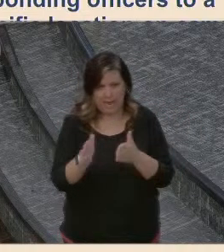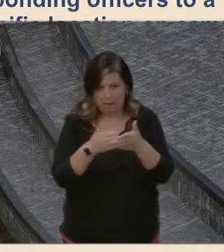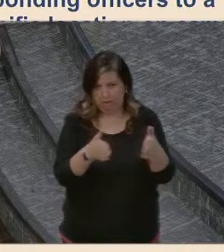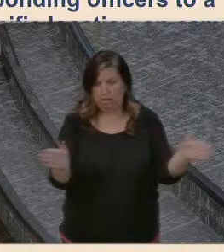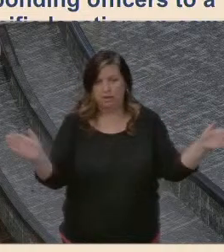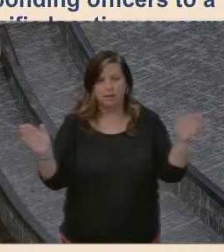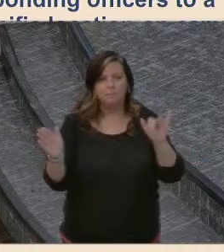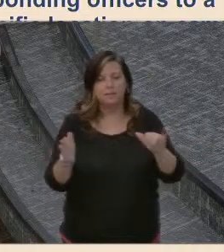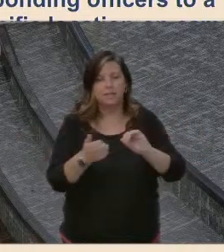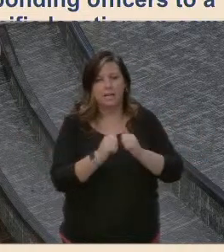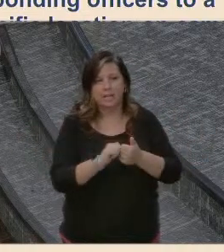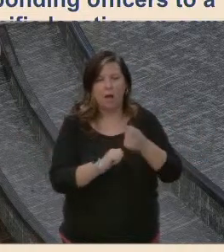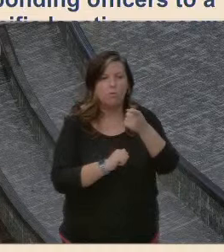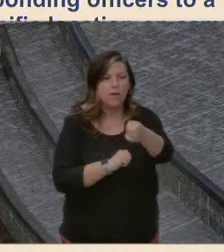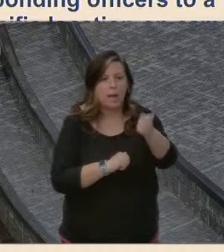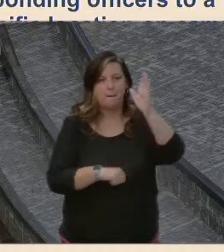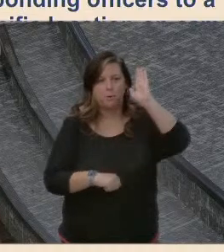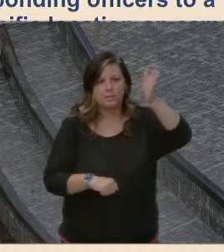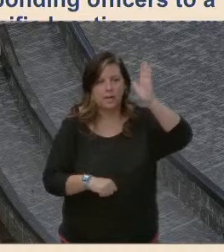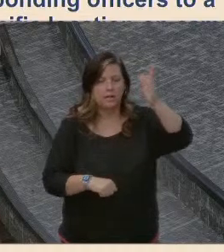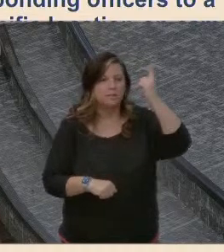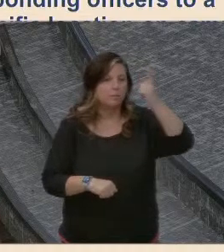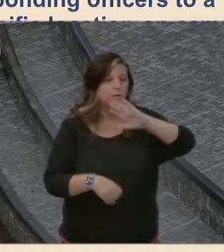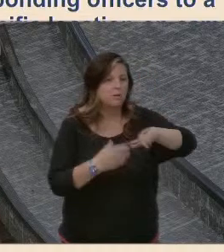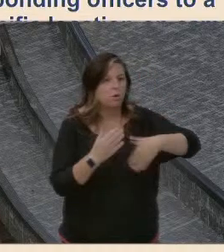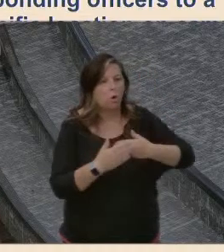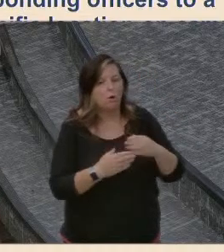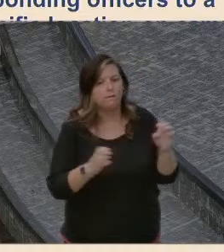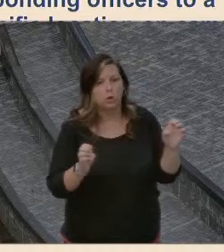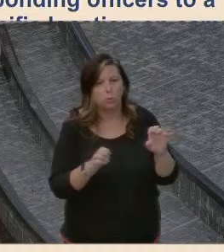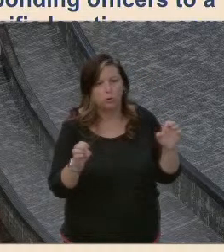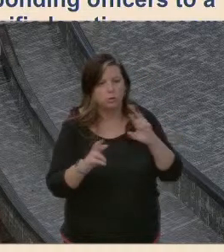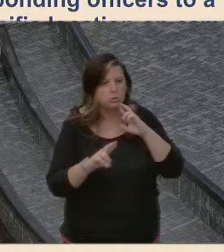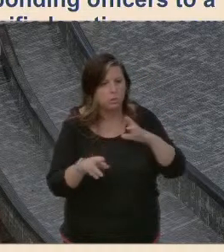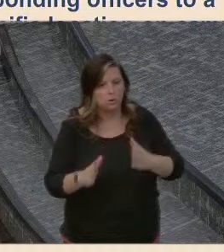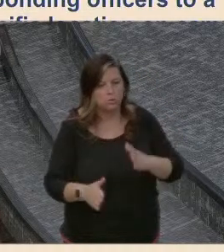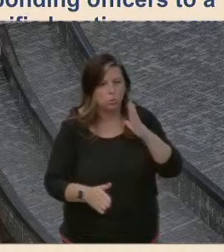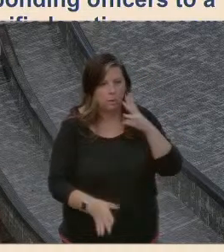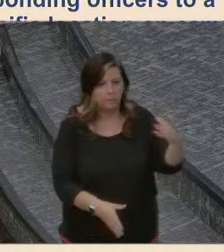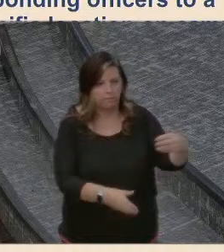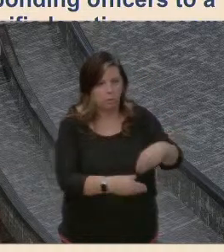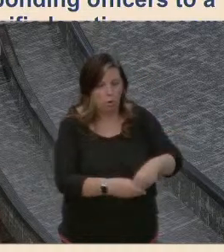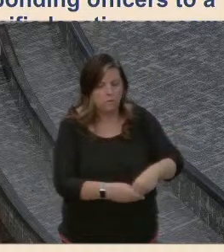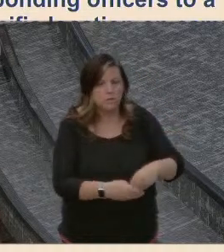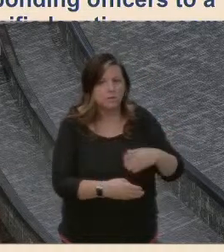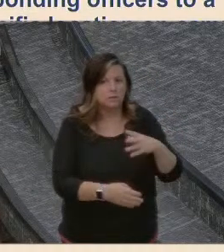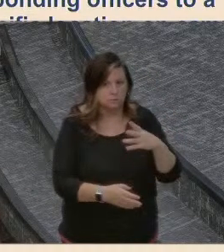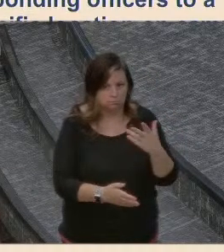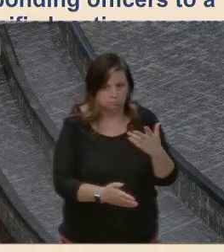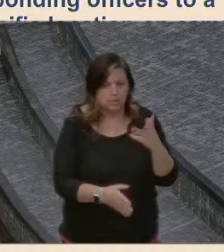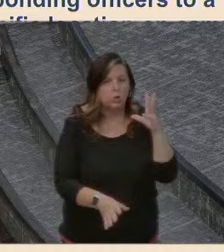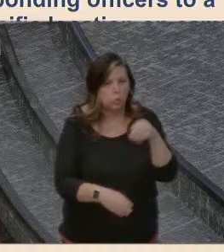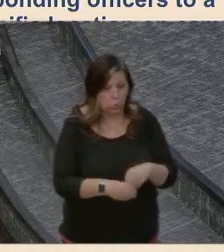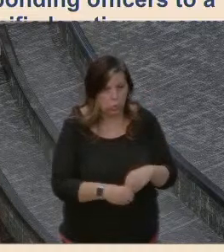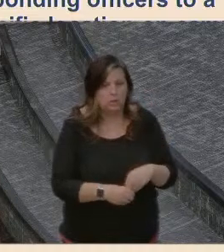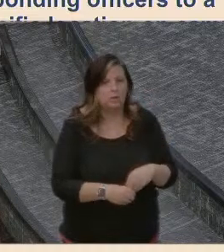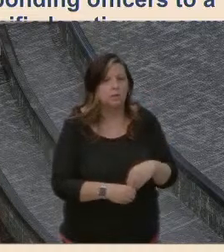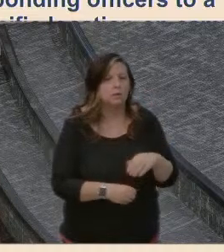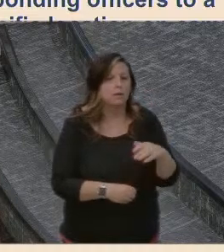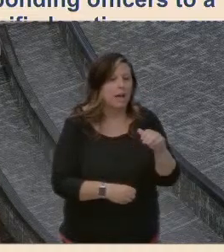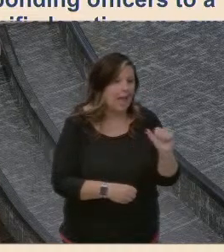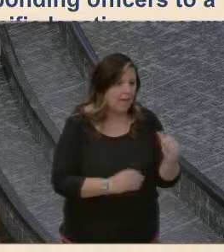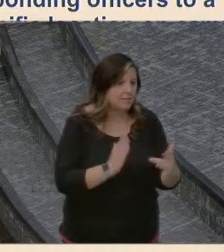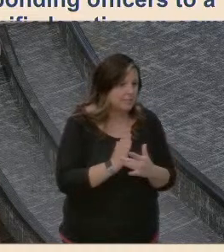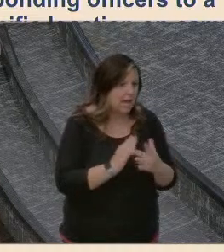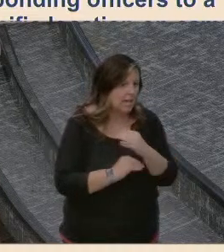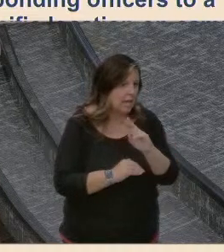how it was presented. It's something that all of your emergency responders would participate in, including the technical colleges and the University of Georgia.